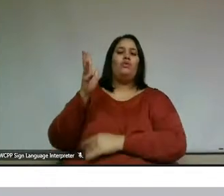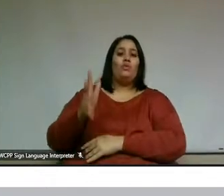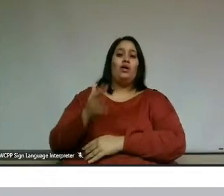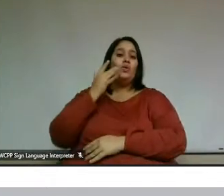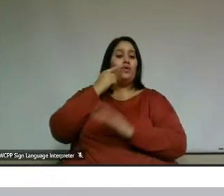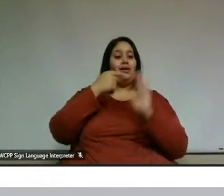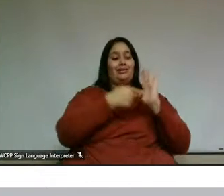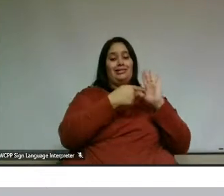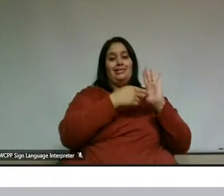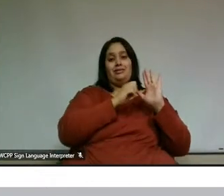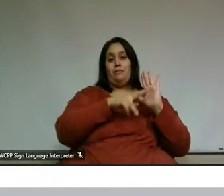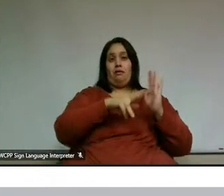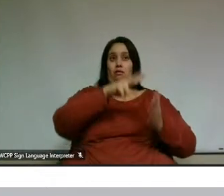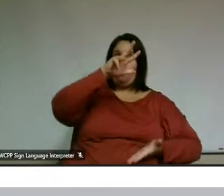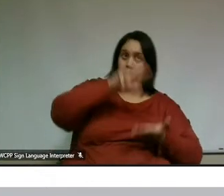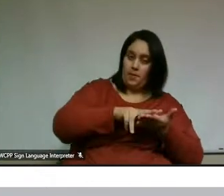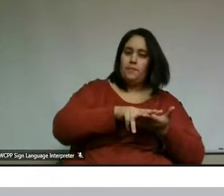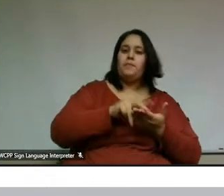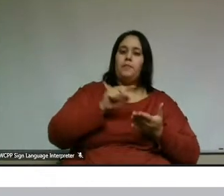bill is enacted.